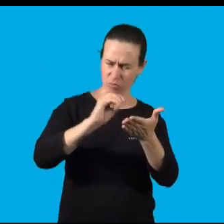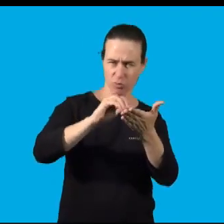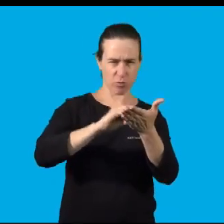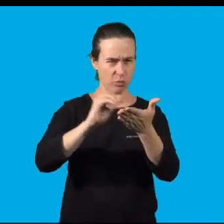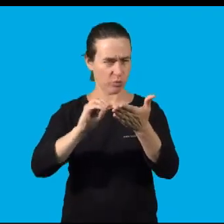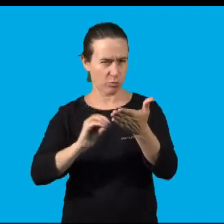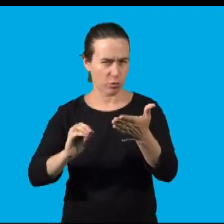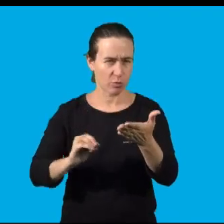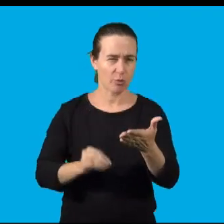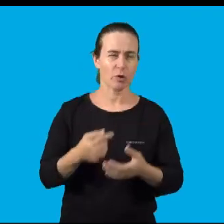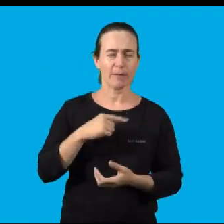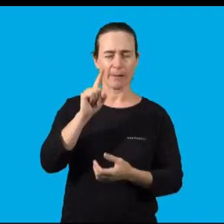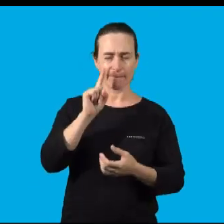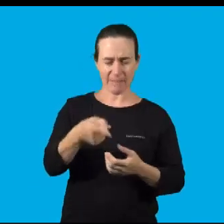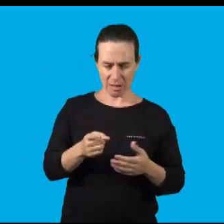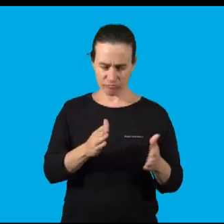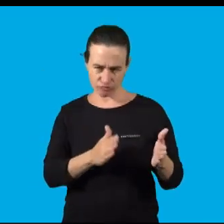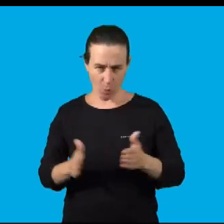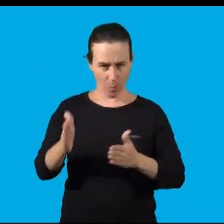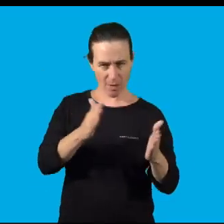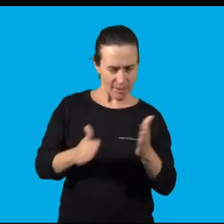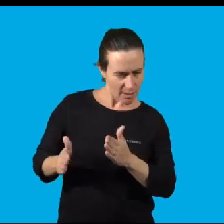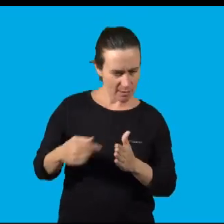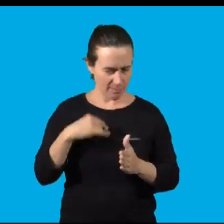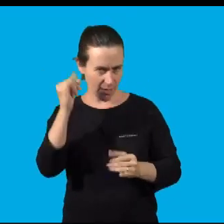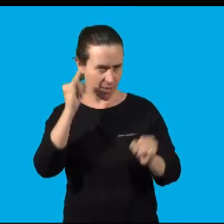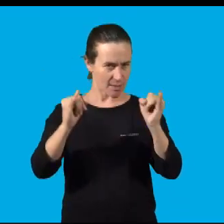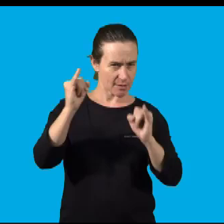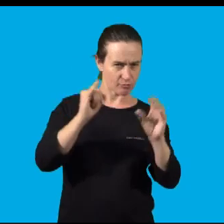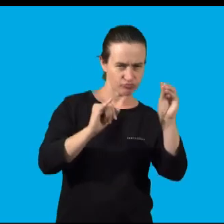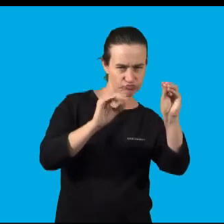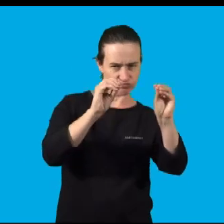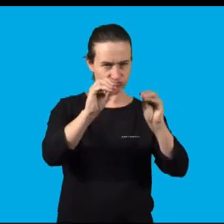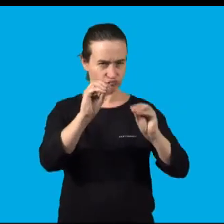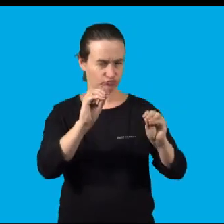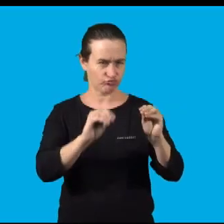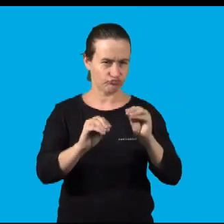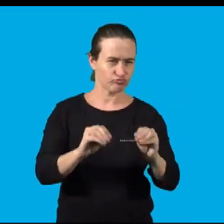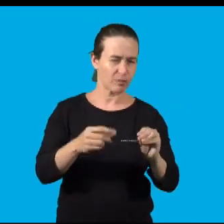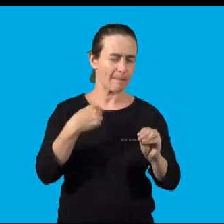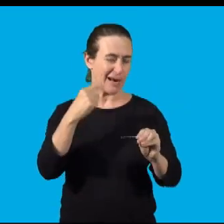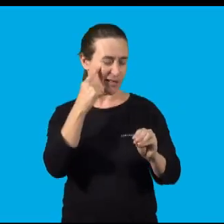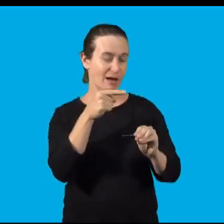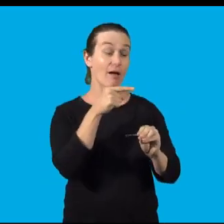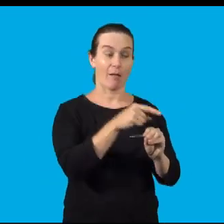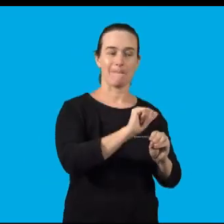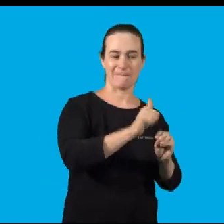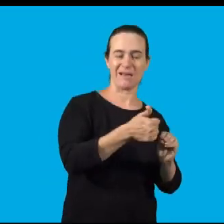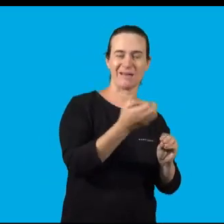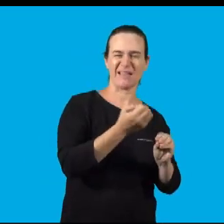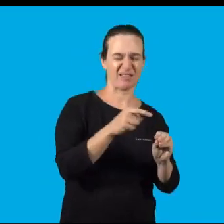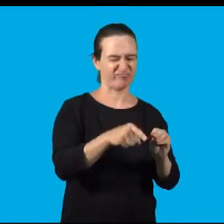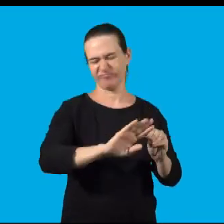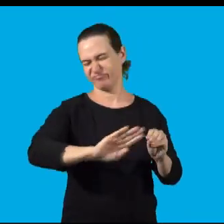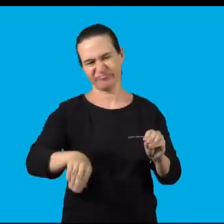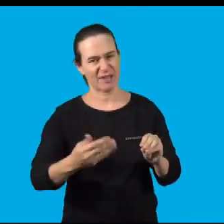disagree with a topic. Structure your ideas. Once you have all your ideas, evaluate which ones you think will be best